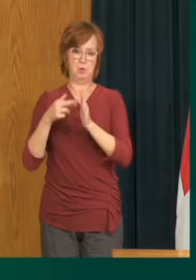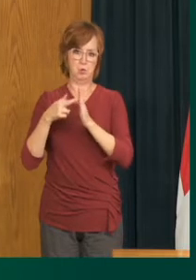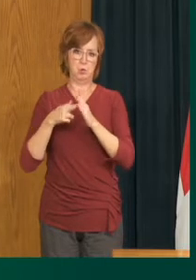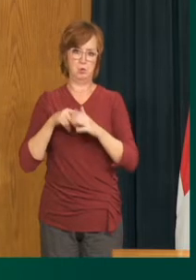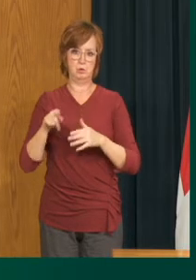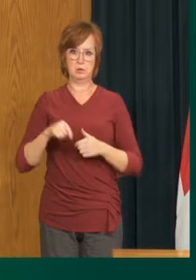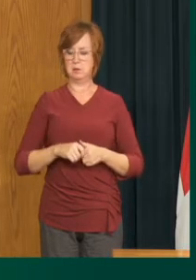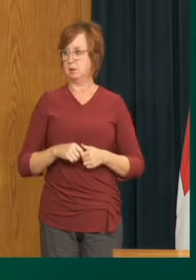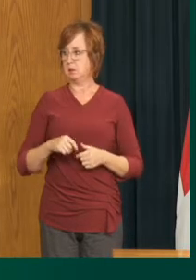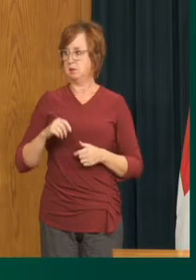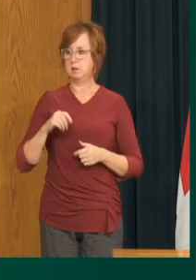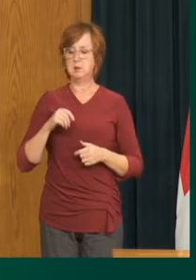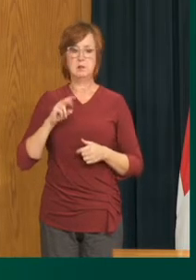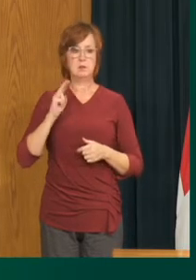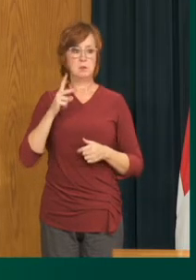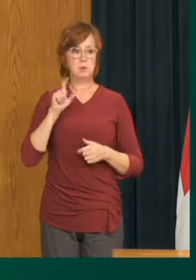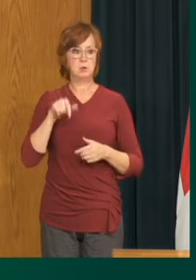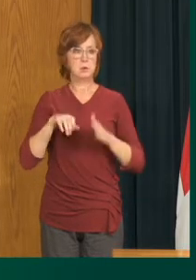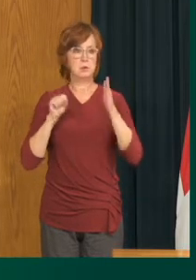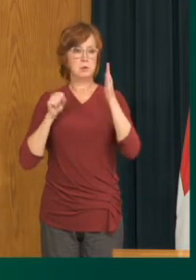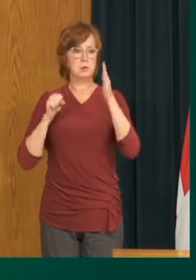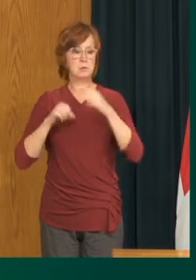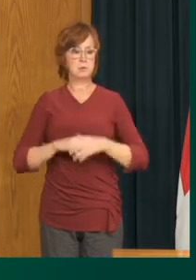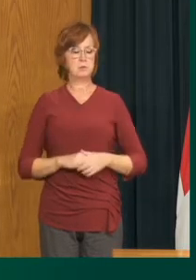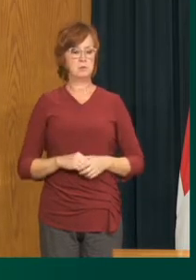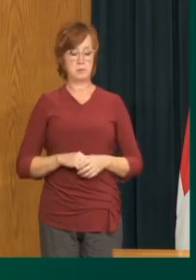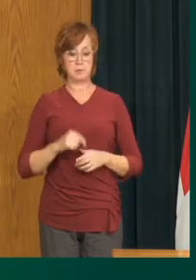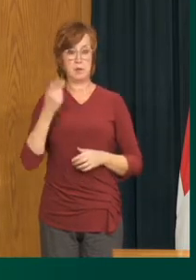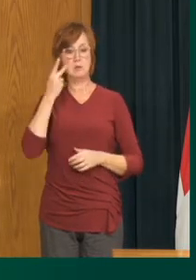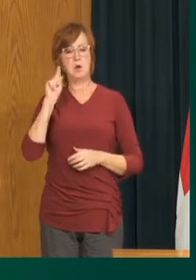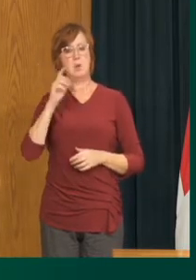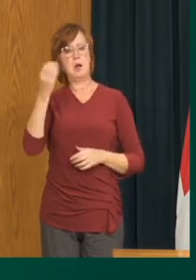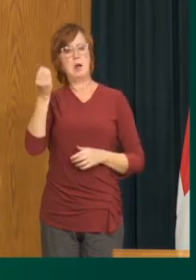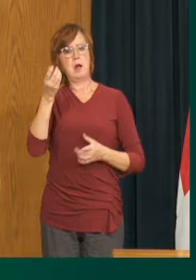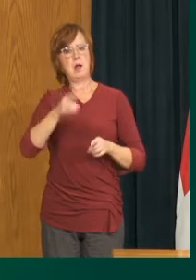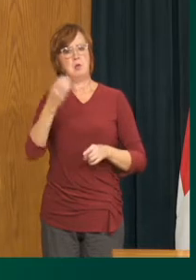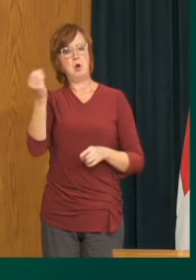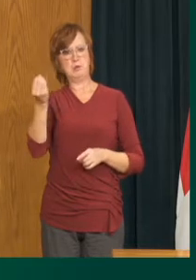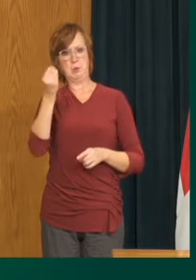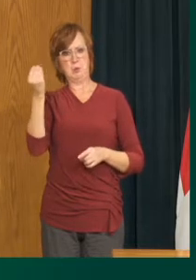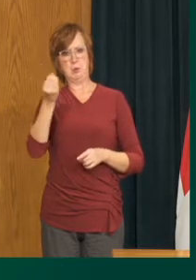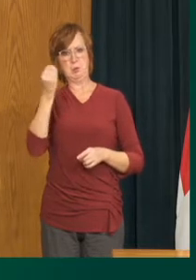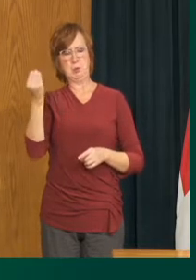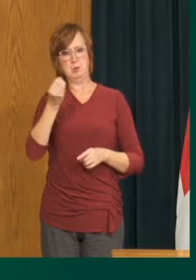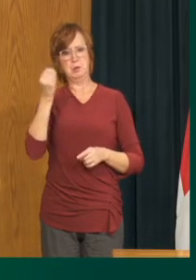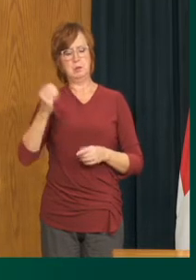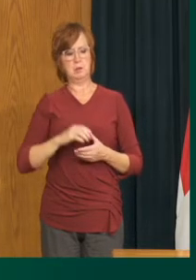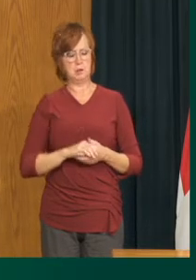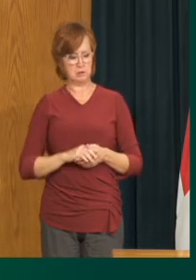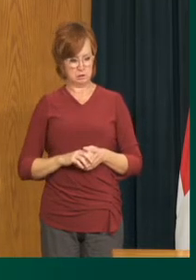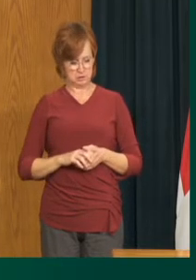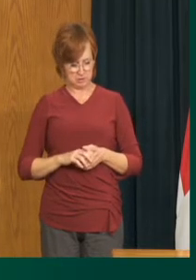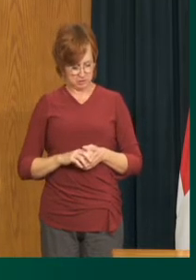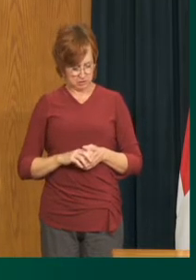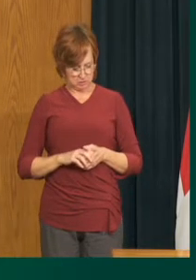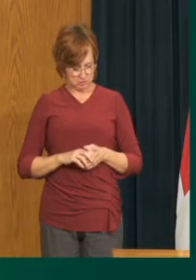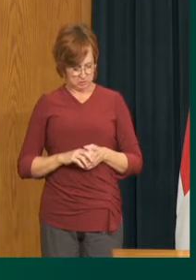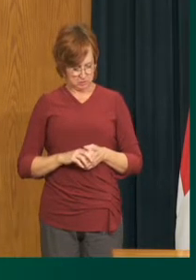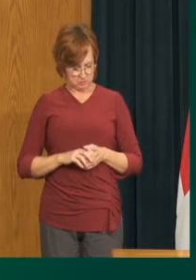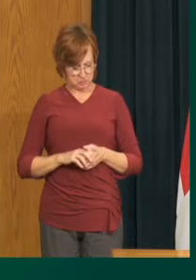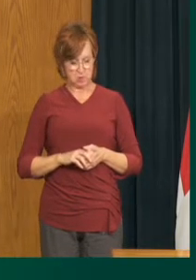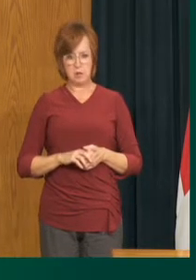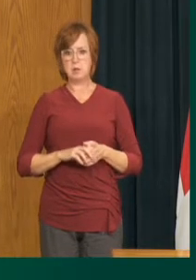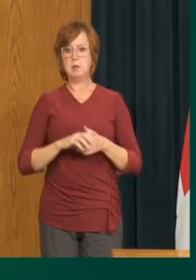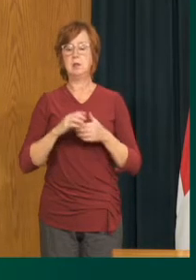Follow-up, Phil? Yeah, we saw today in Ontario that they reduced the